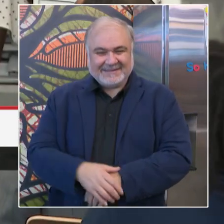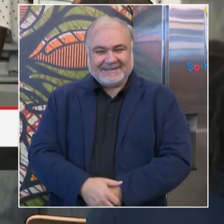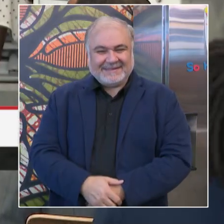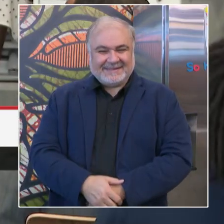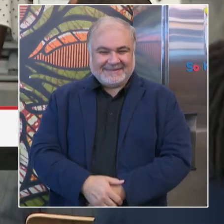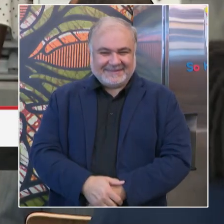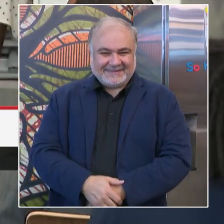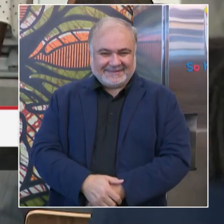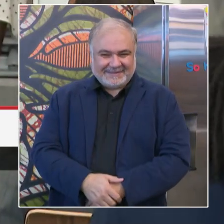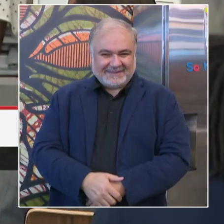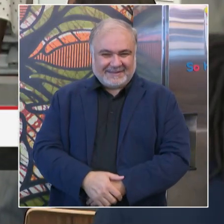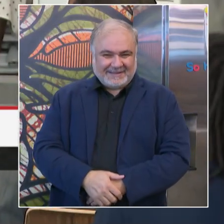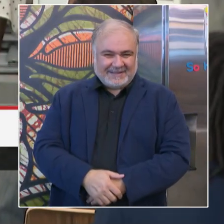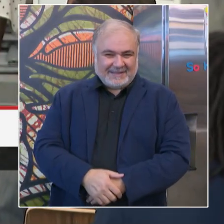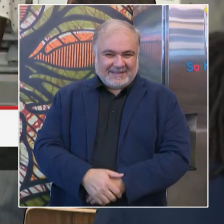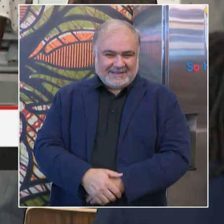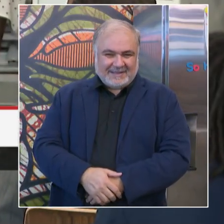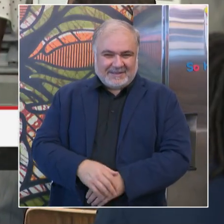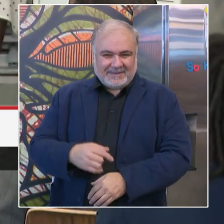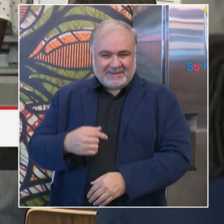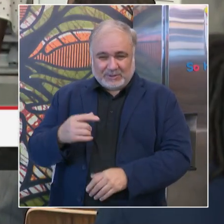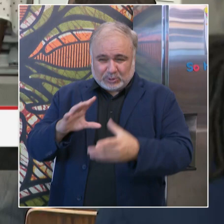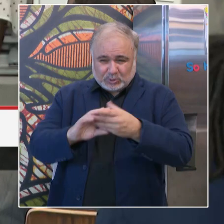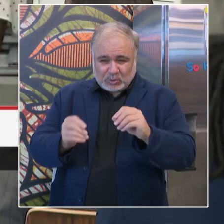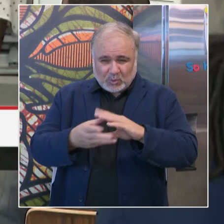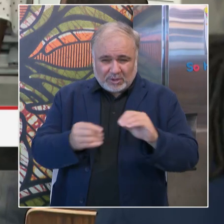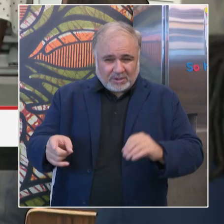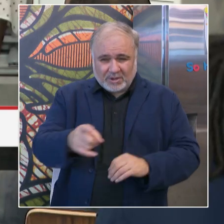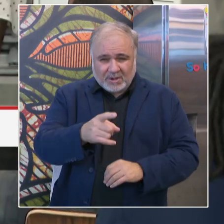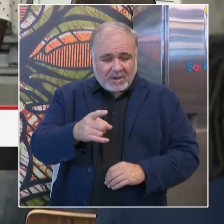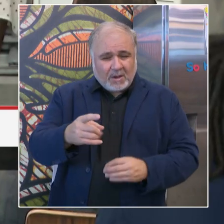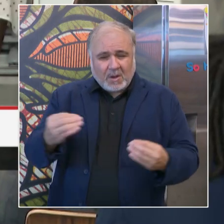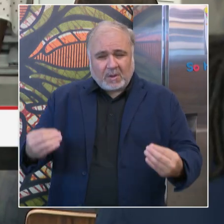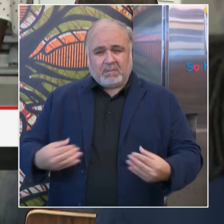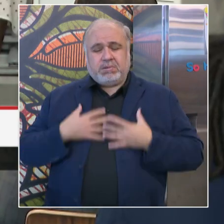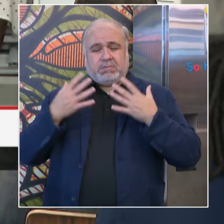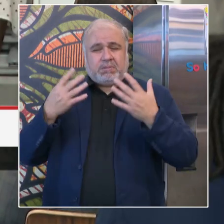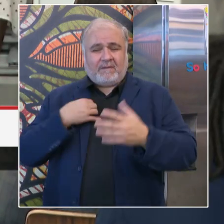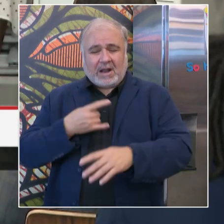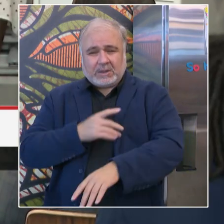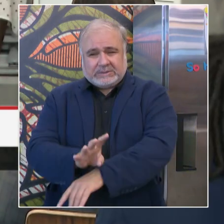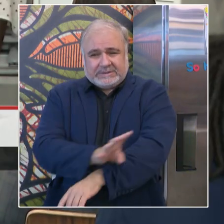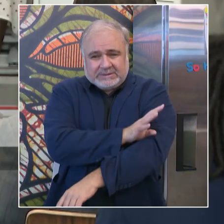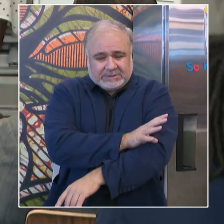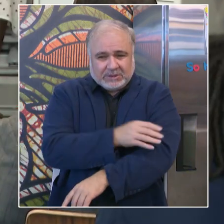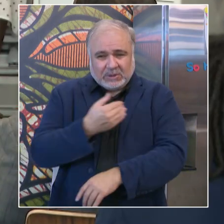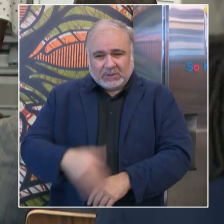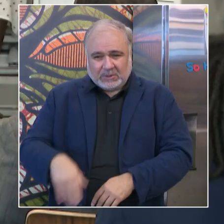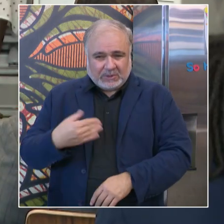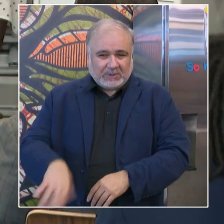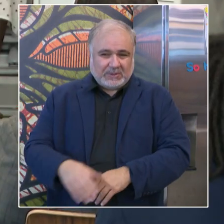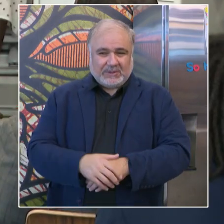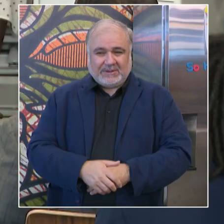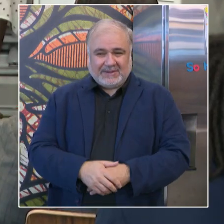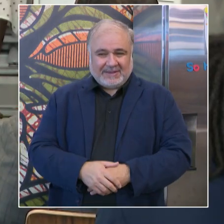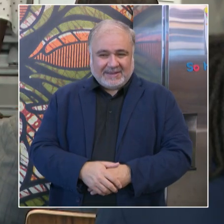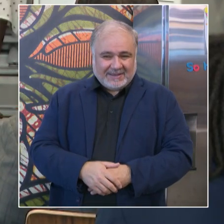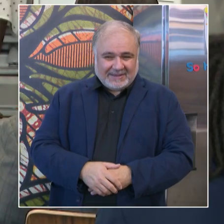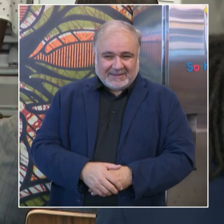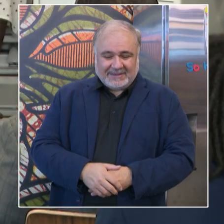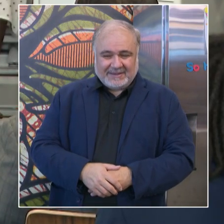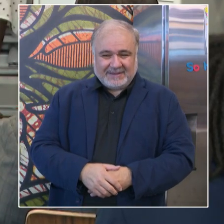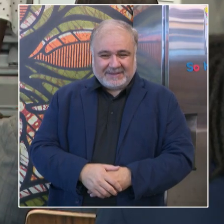So I am that story just gave me so much life. And it is a